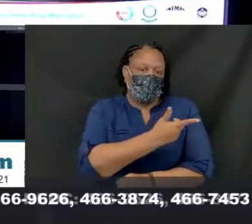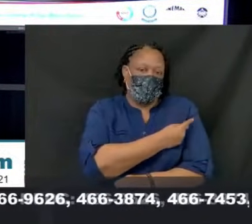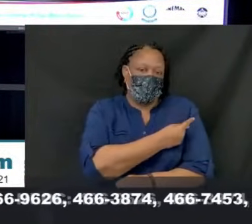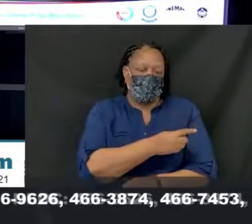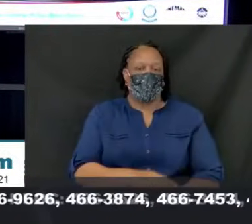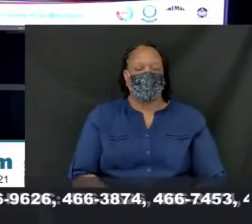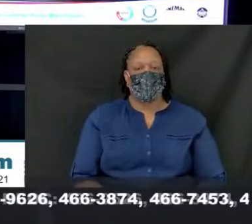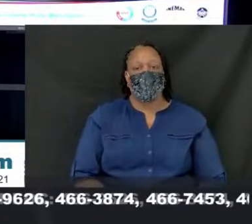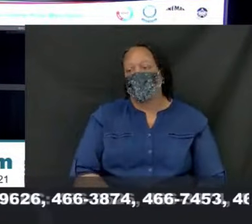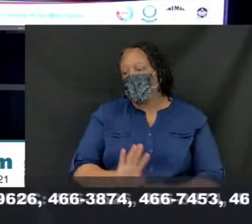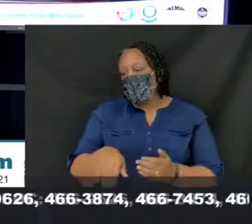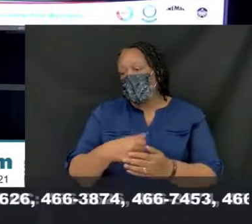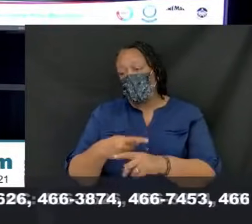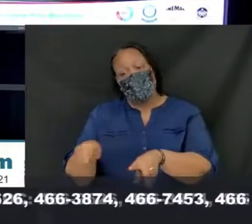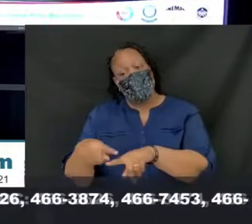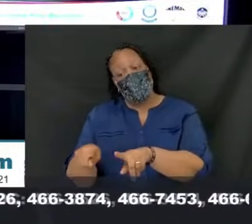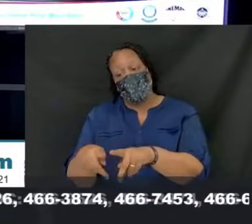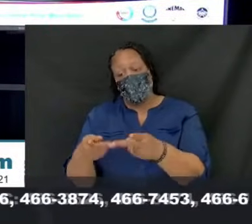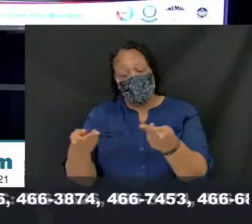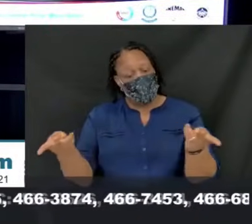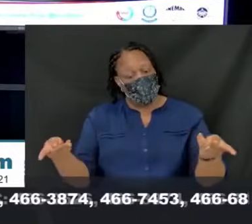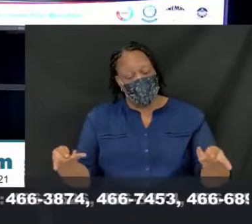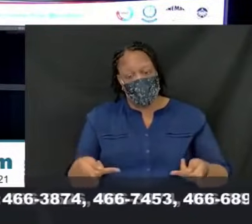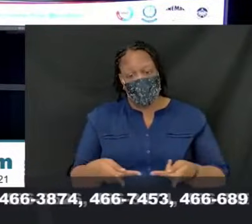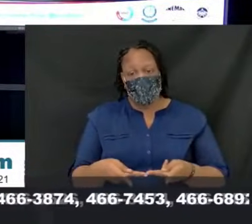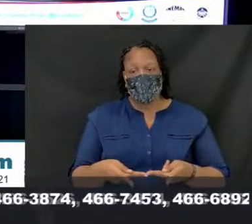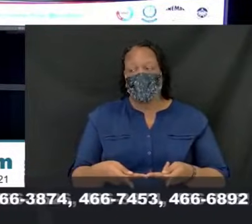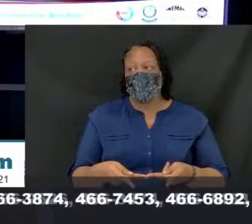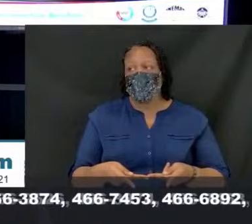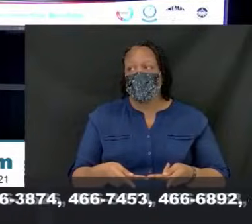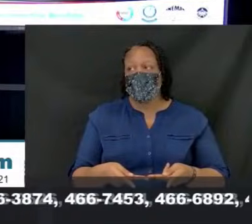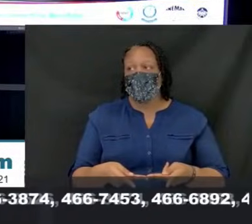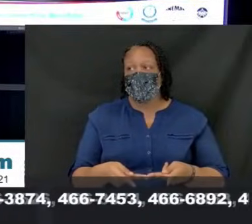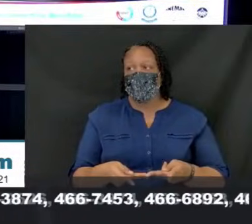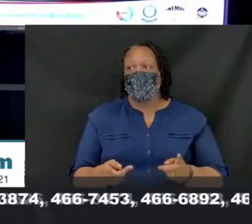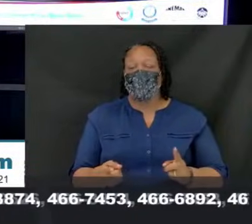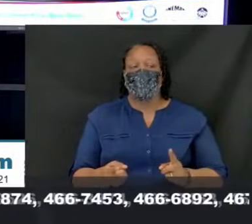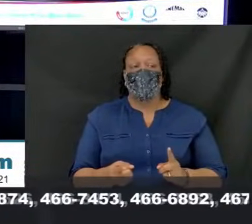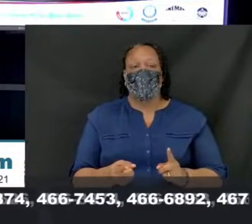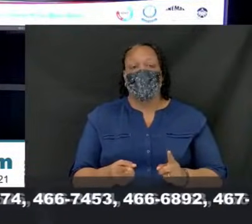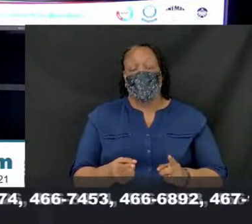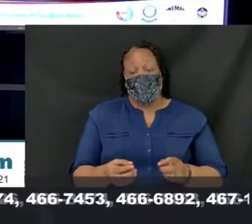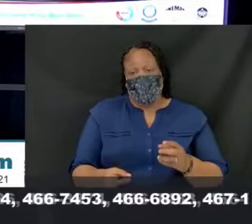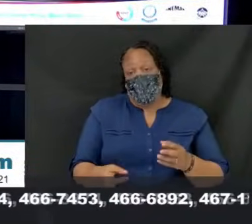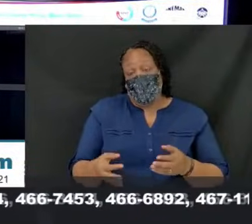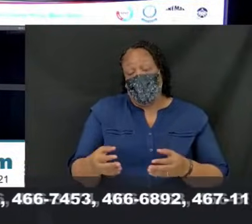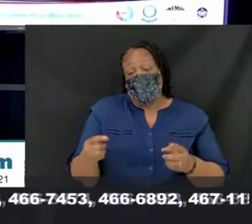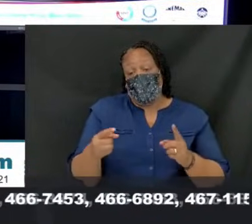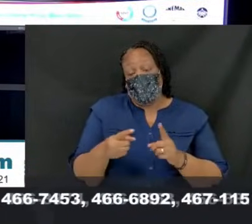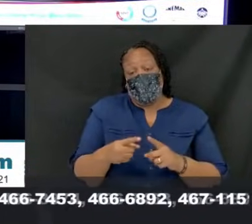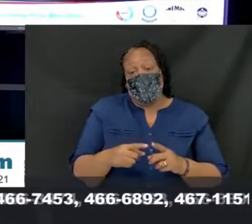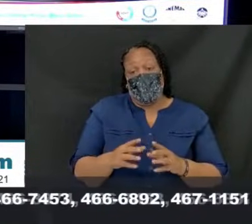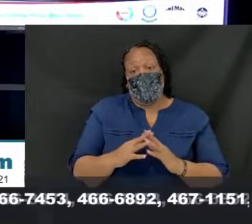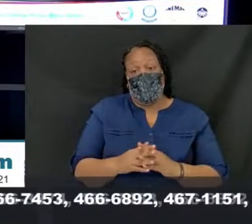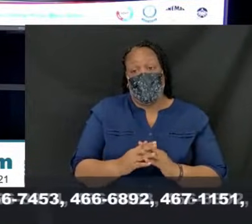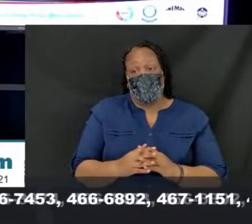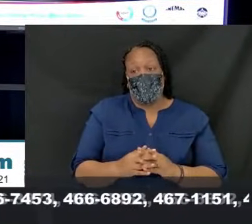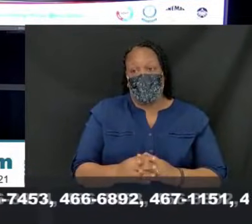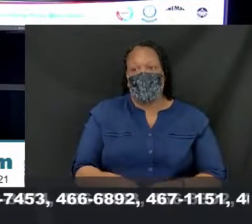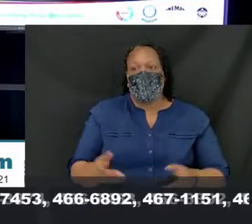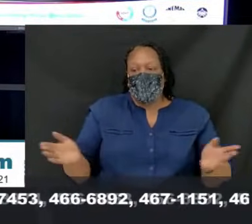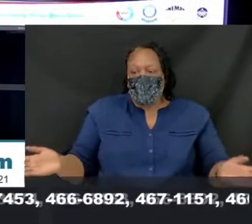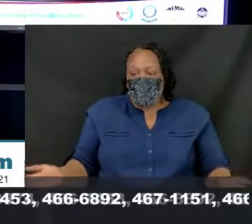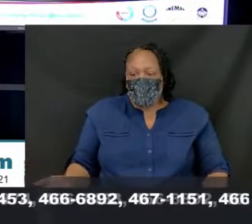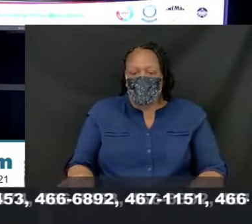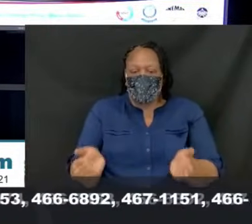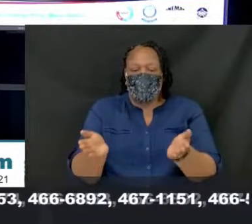jurisdictions that we have noticed, including the United States of America, if I dare carry it outside of CARICOM, there have been vaccine mandates that